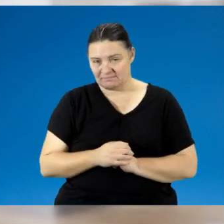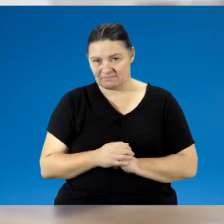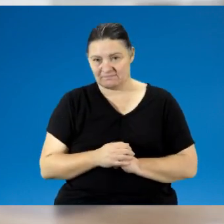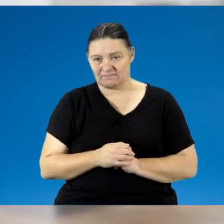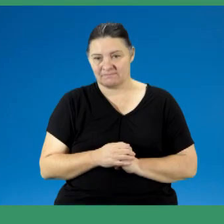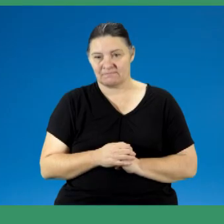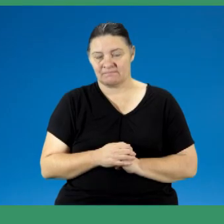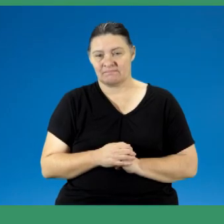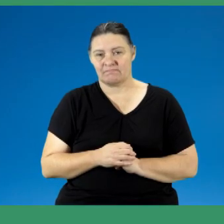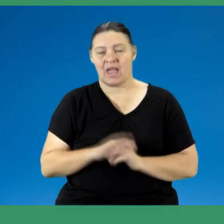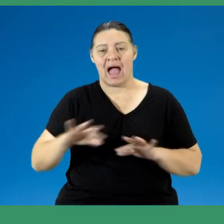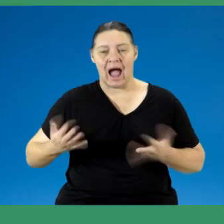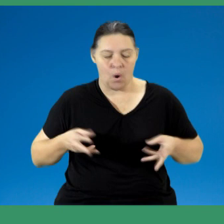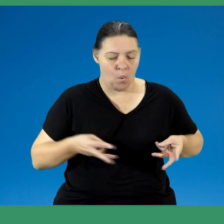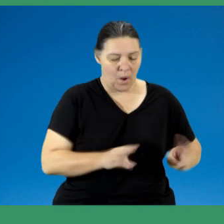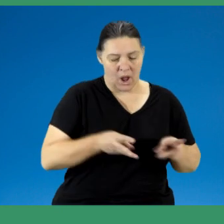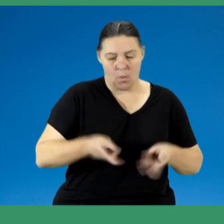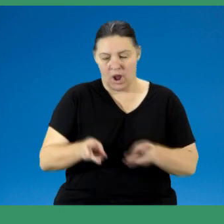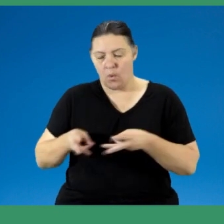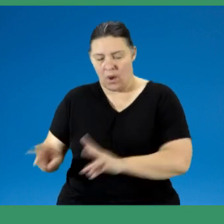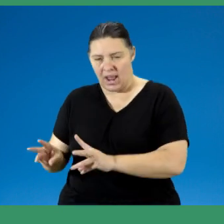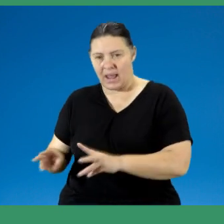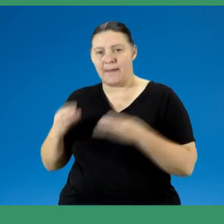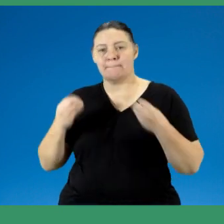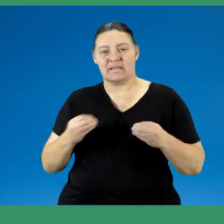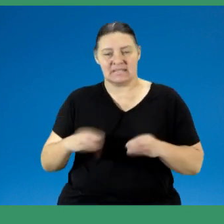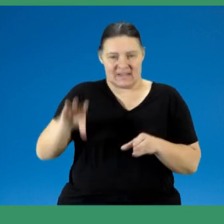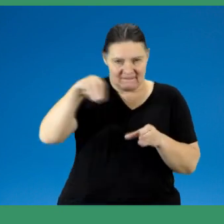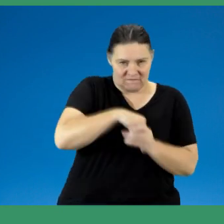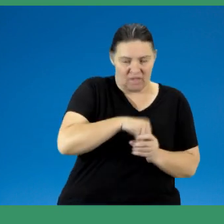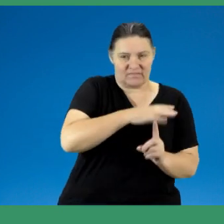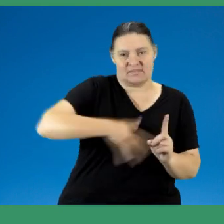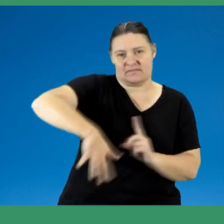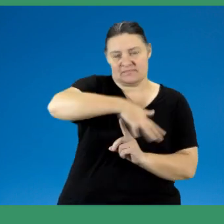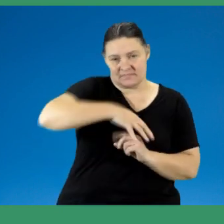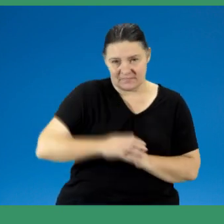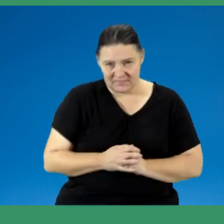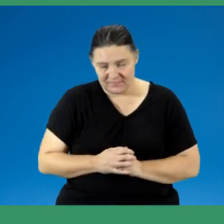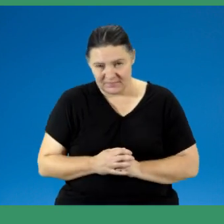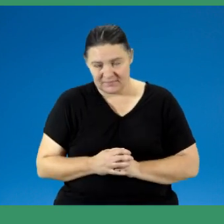concept, which is ways to be involved in the business environments.